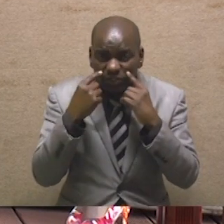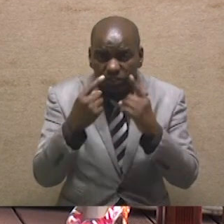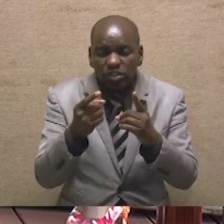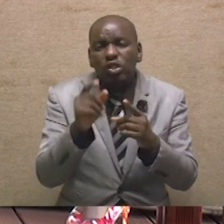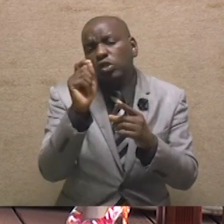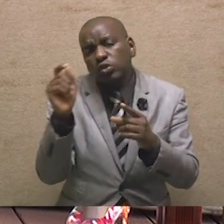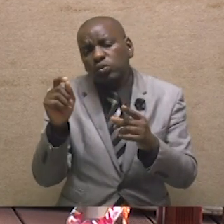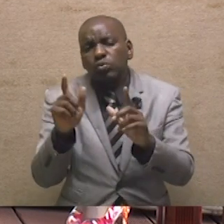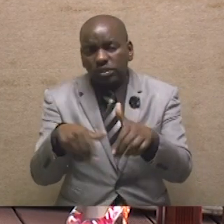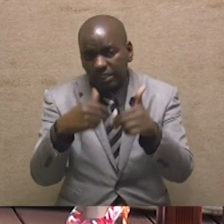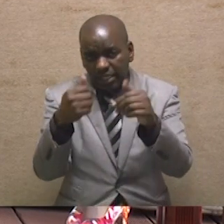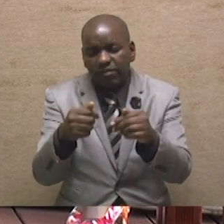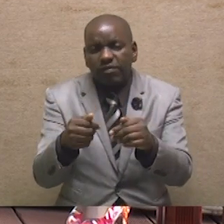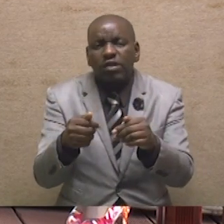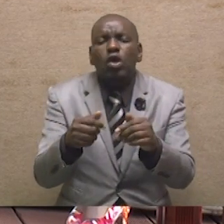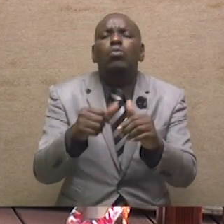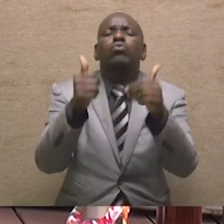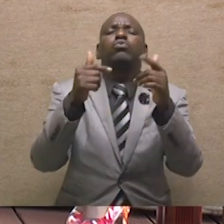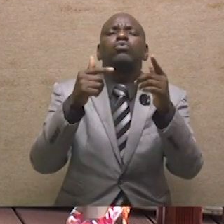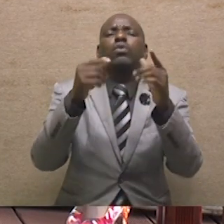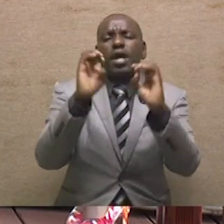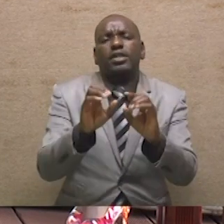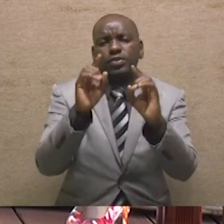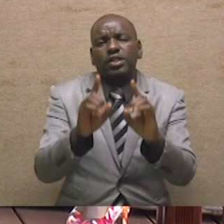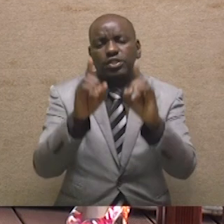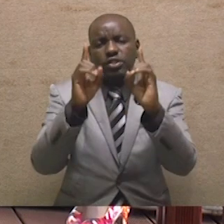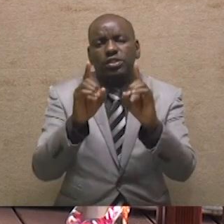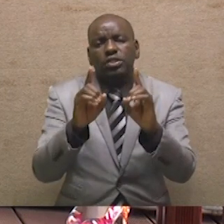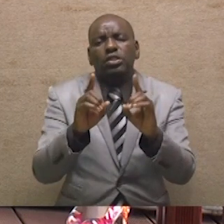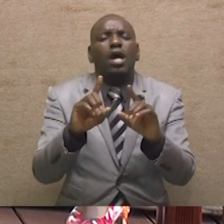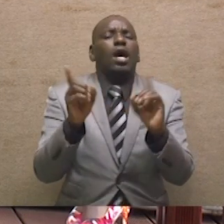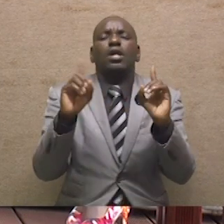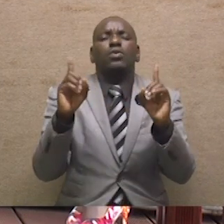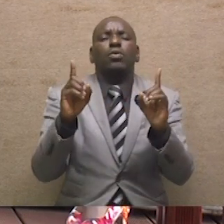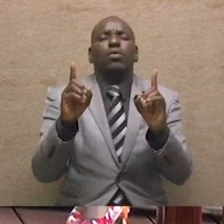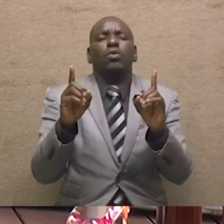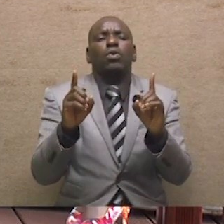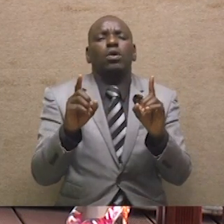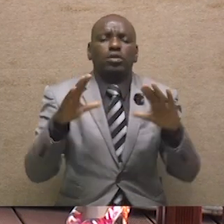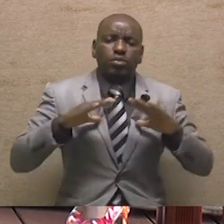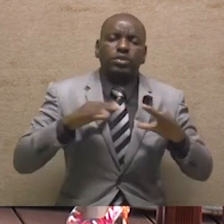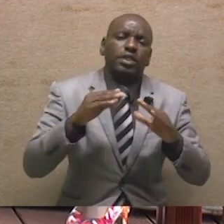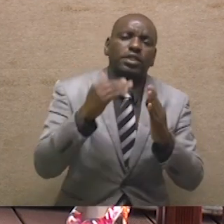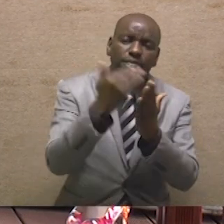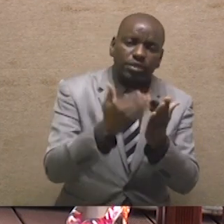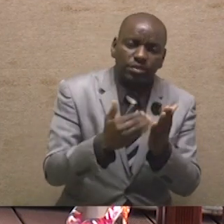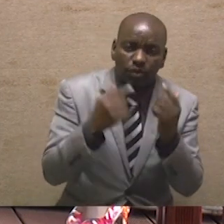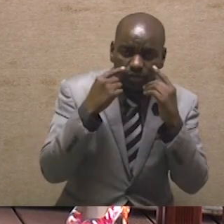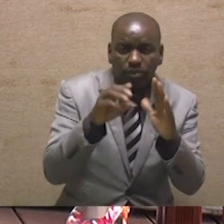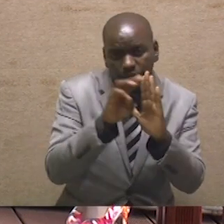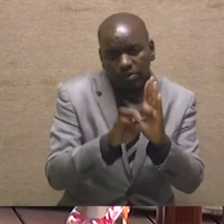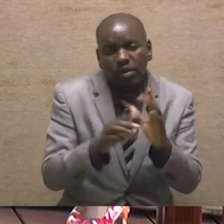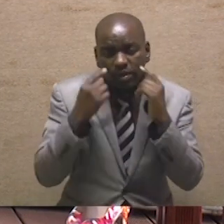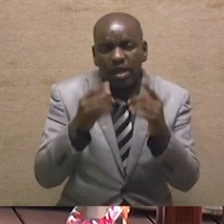ministry, so that they monitor whether the school is providing quality education or not. No, that is not the important principle.